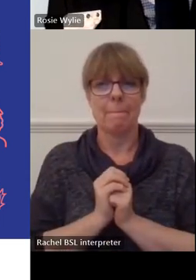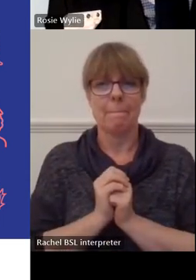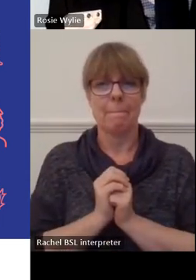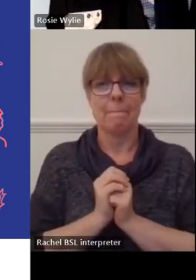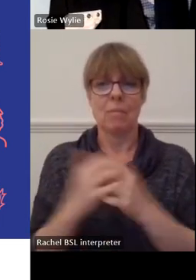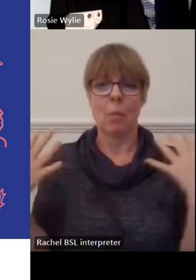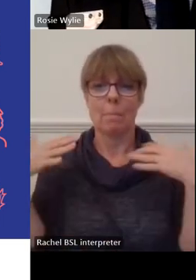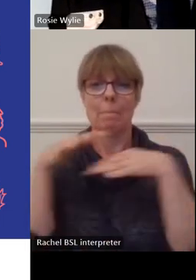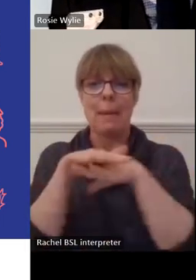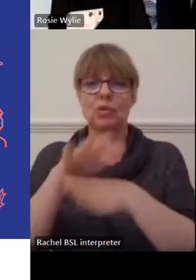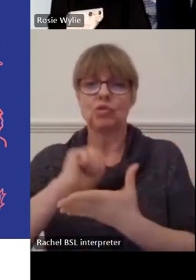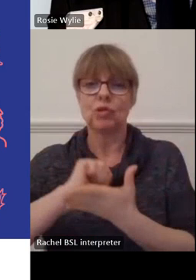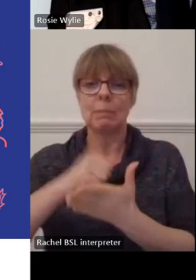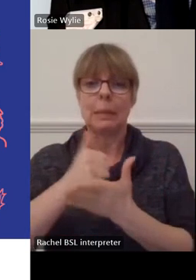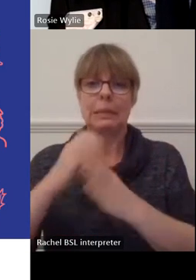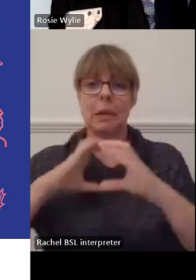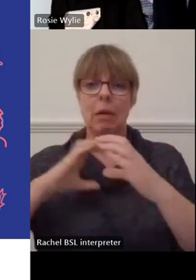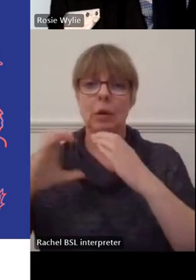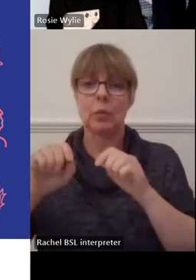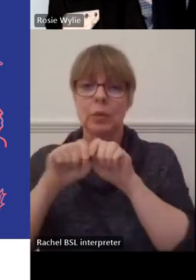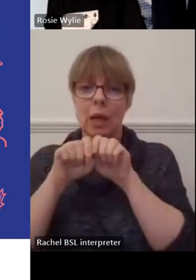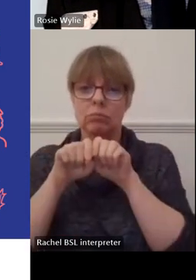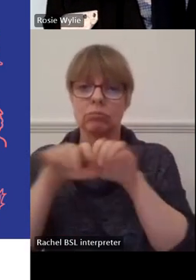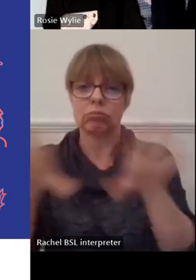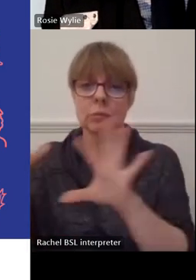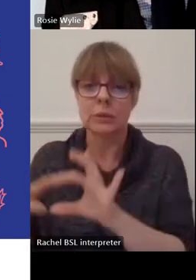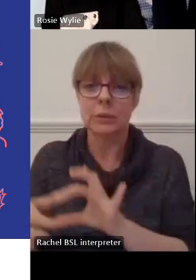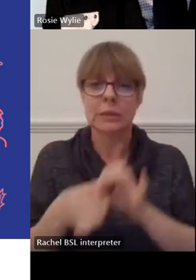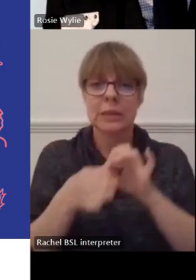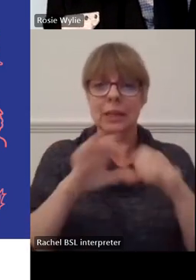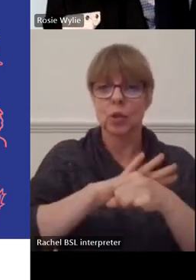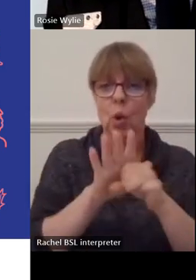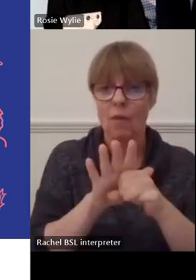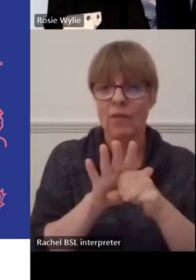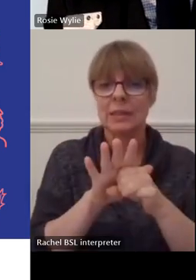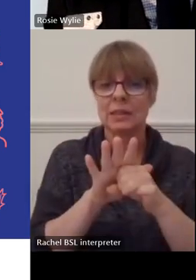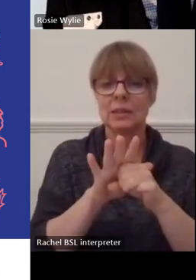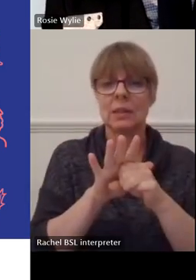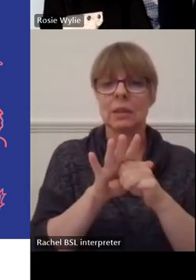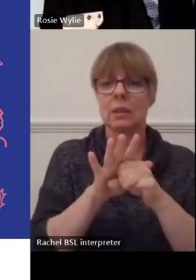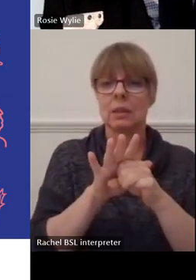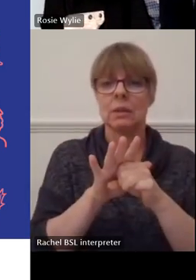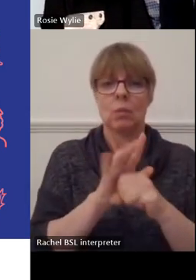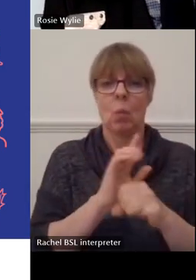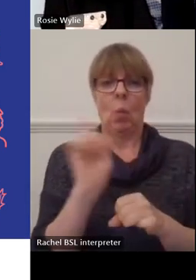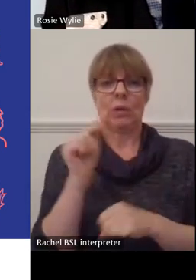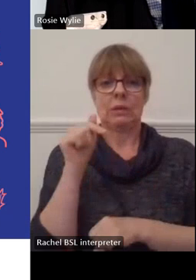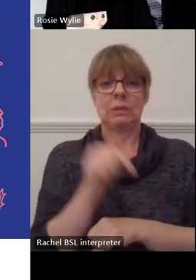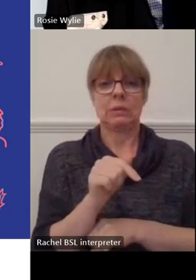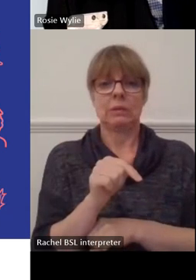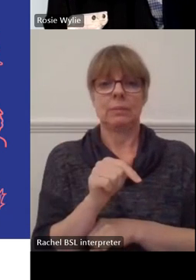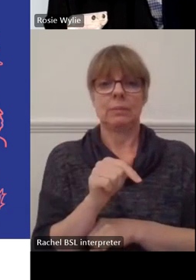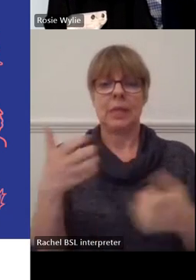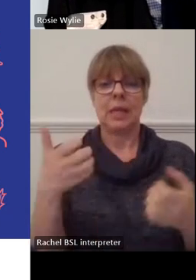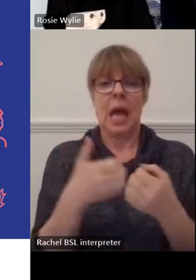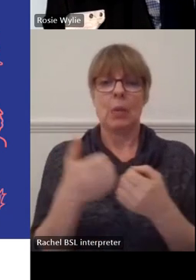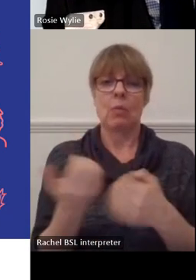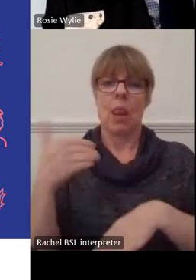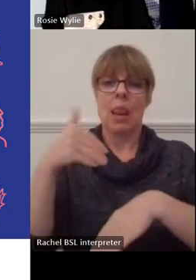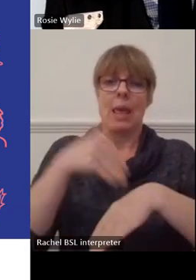mainstream media communications on what COVID was about, what coronavirus pandemic is about, how it's going to affect all of